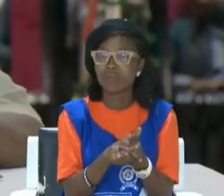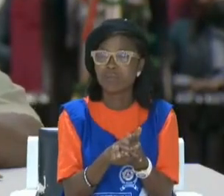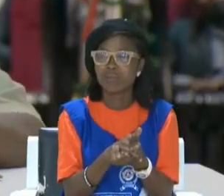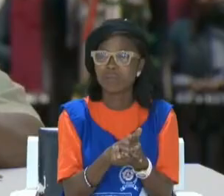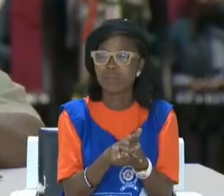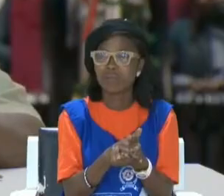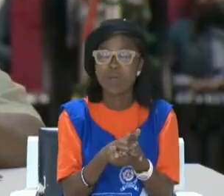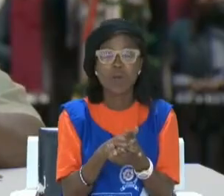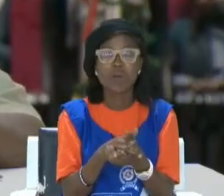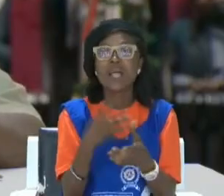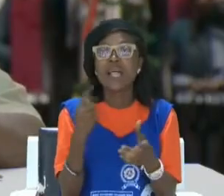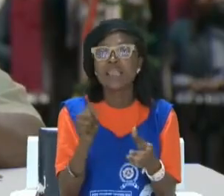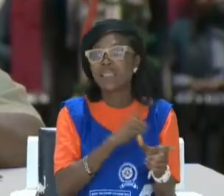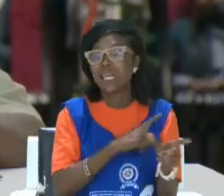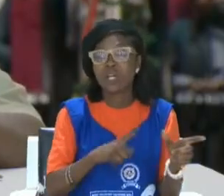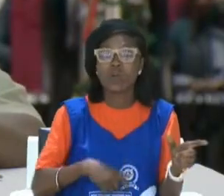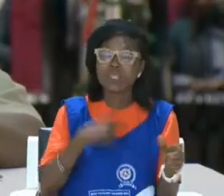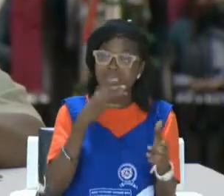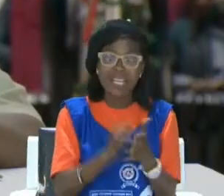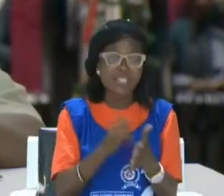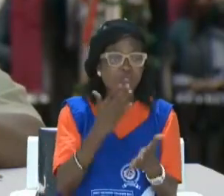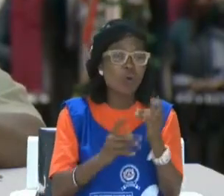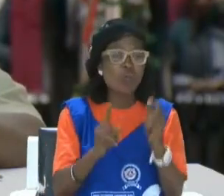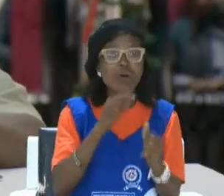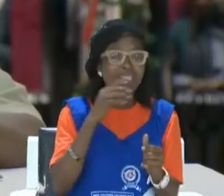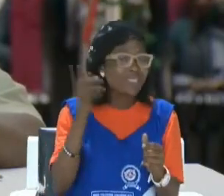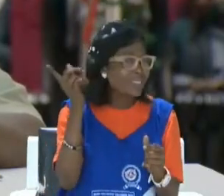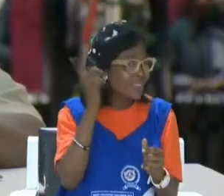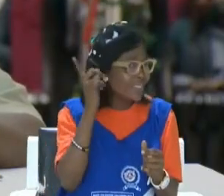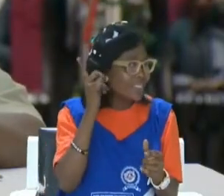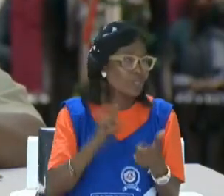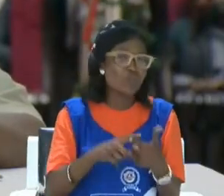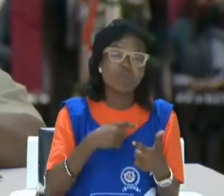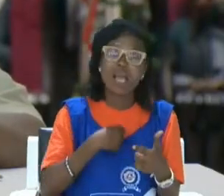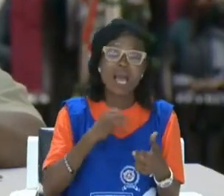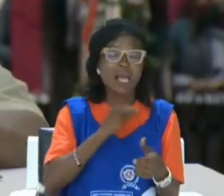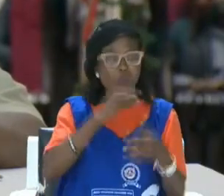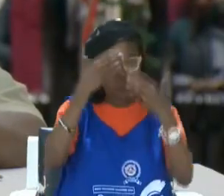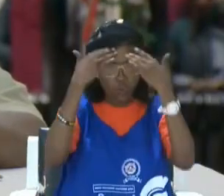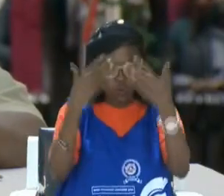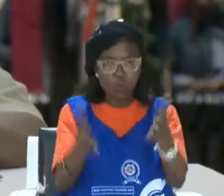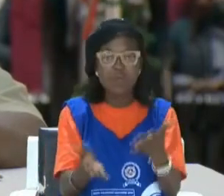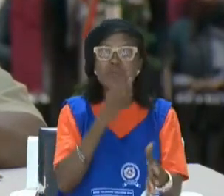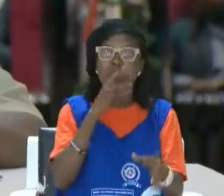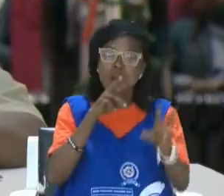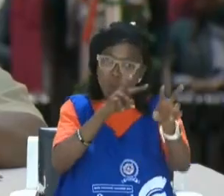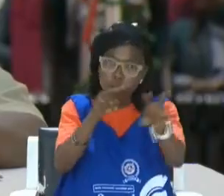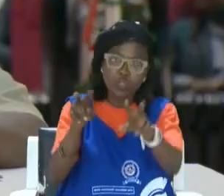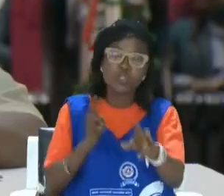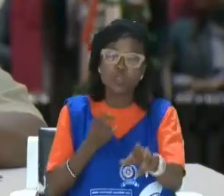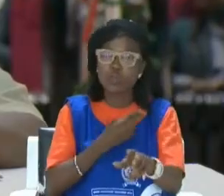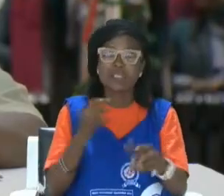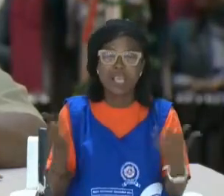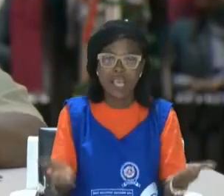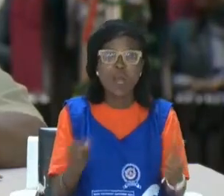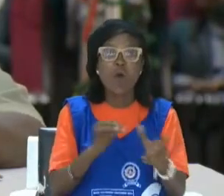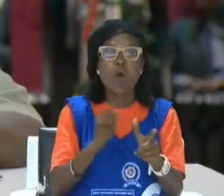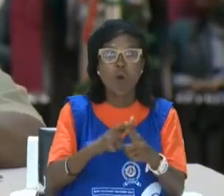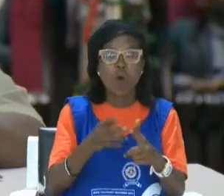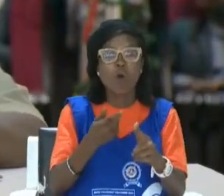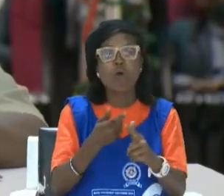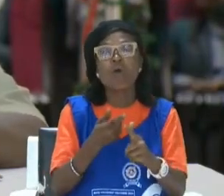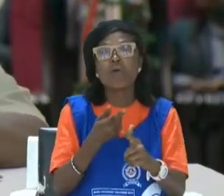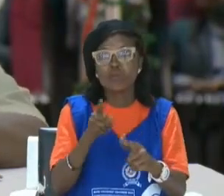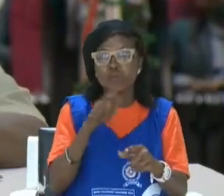When the Lord said, there's someone listening to me, I don't know whether you are here or you are watching on television, but he asked